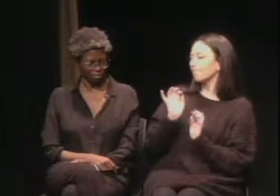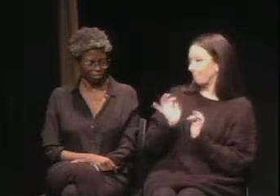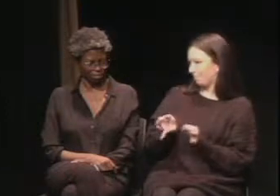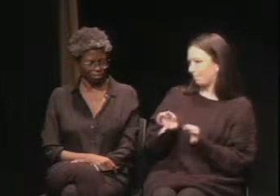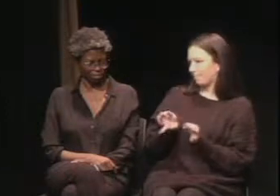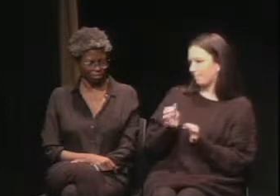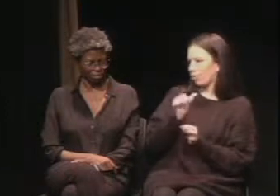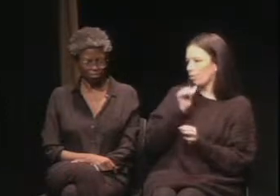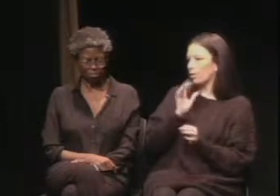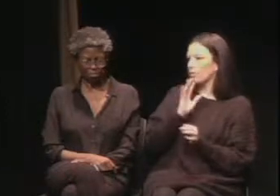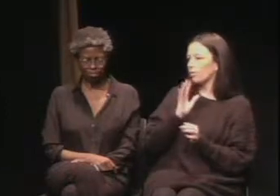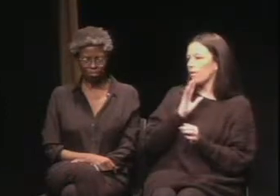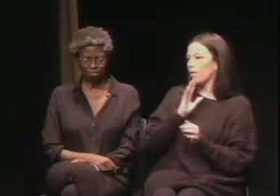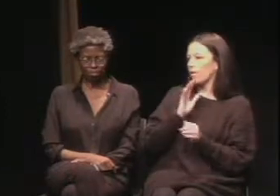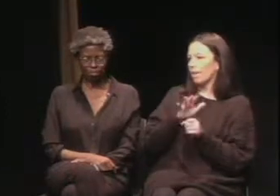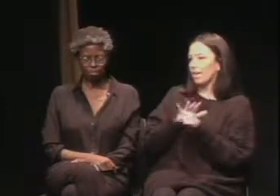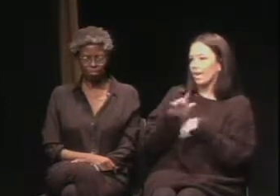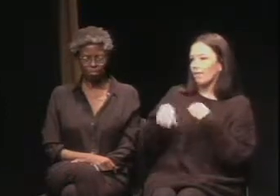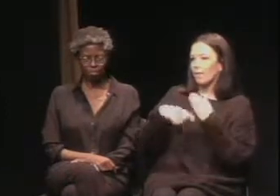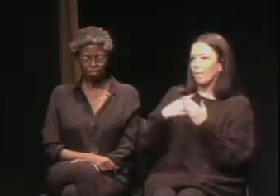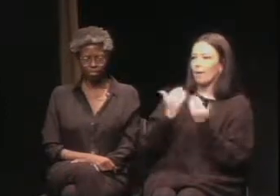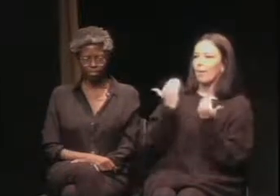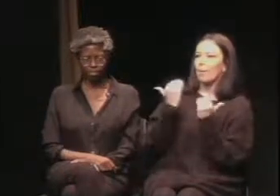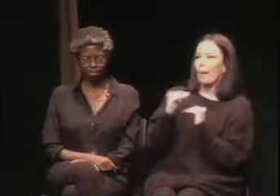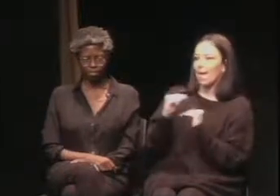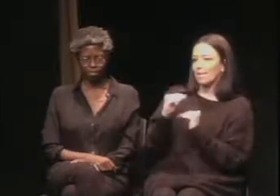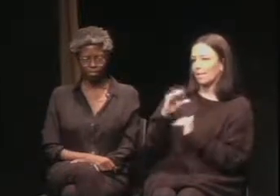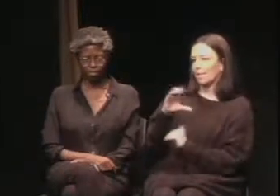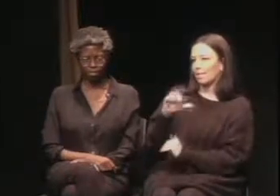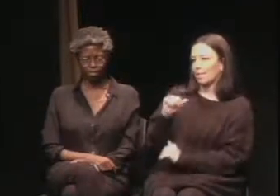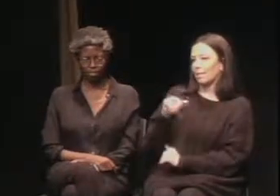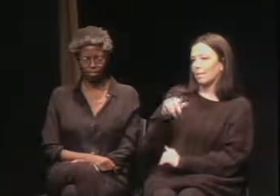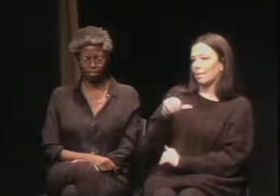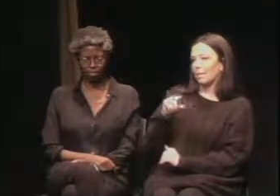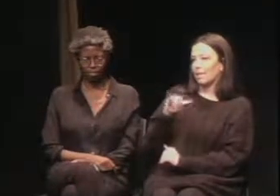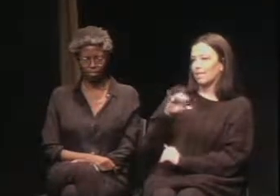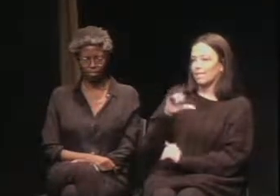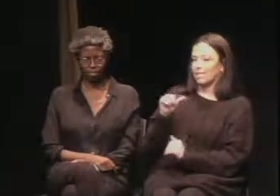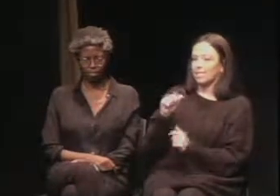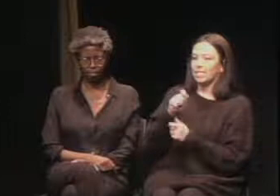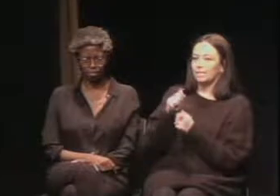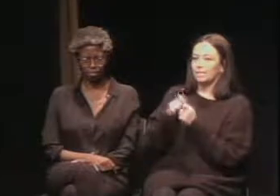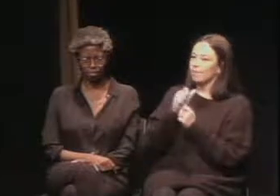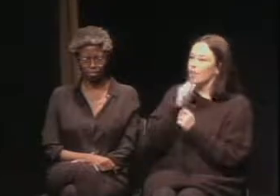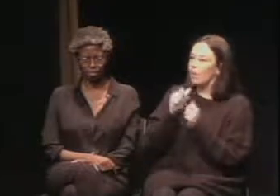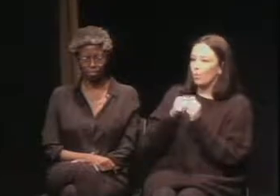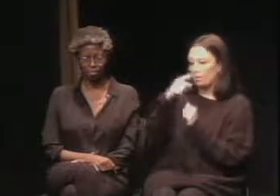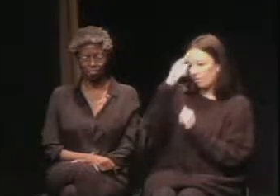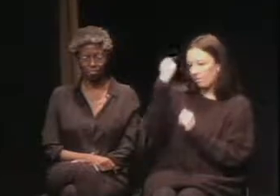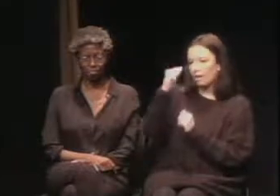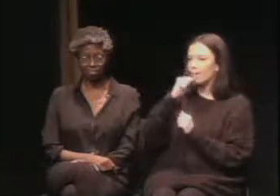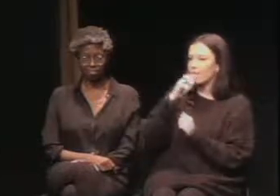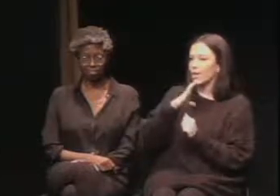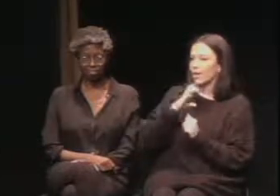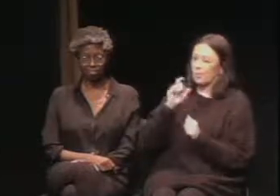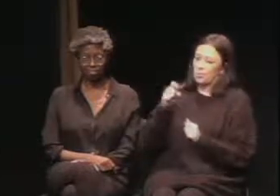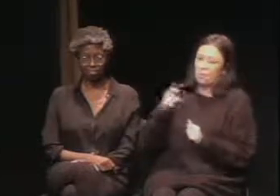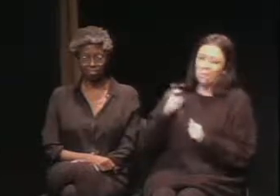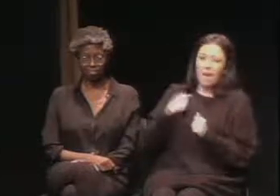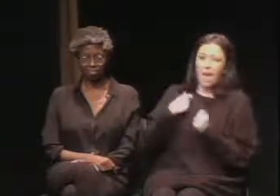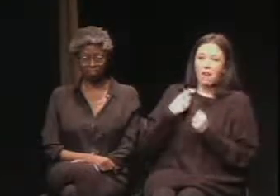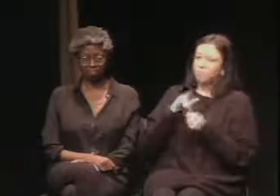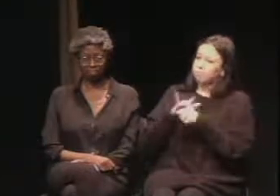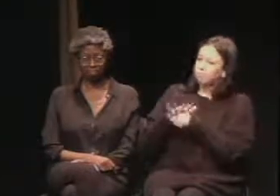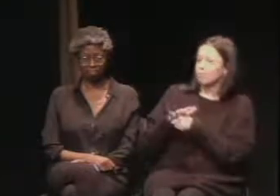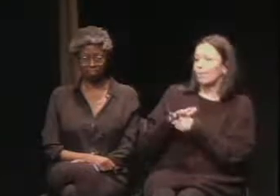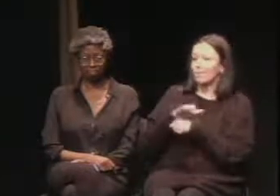don't talk enough about capacity. Mm-hmm. And this is especially not with black women. Especially not with black women, because we're supposed to have all the capacity, right? We're supposed